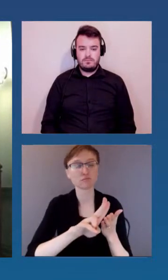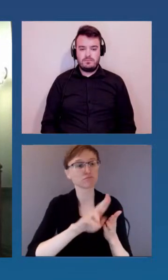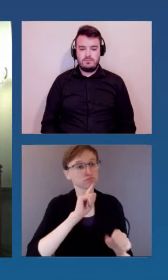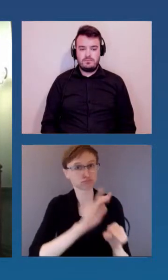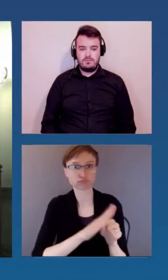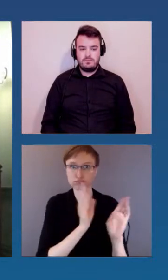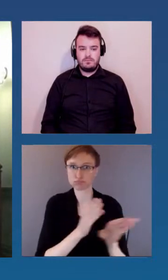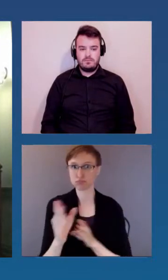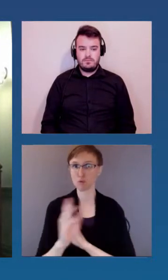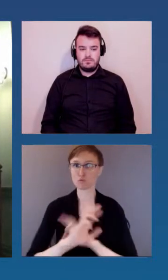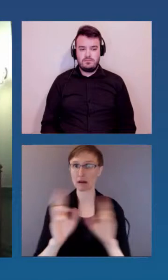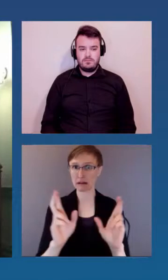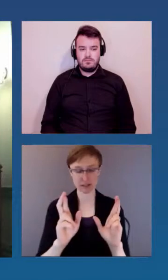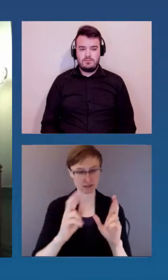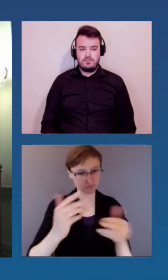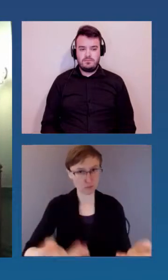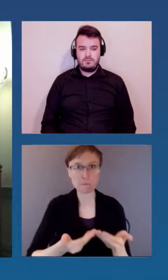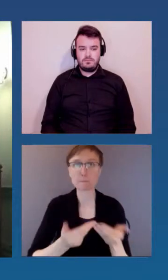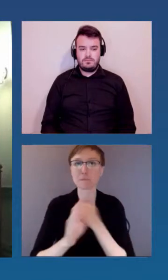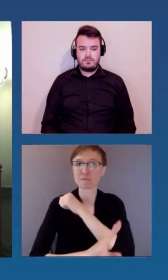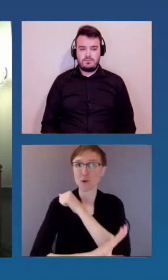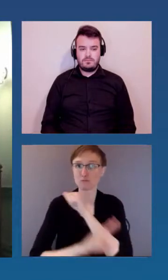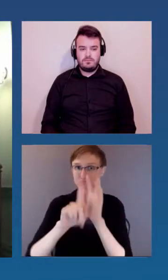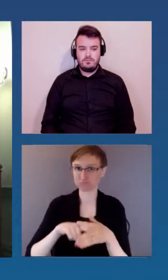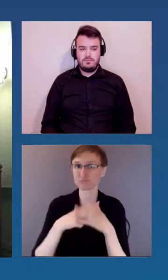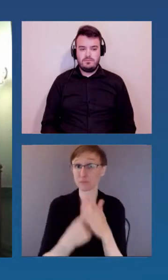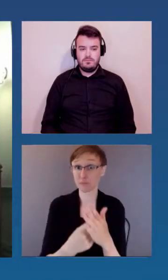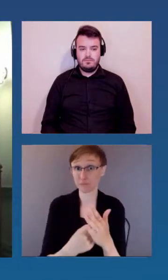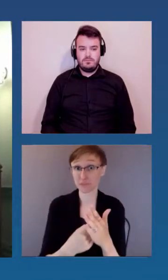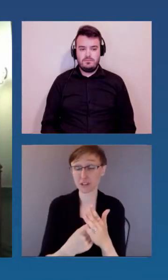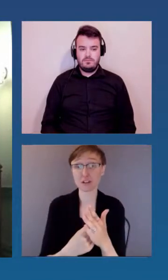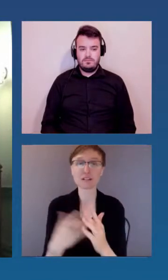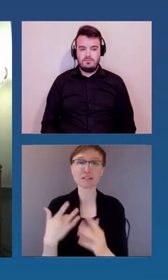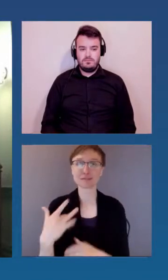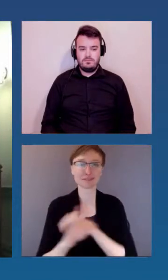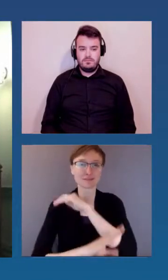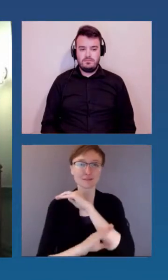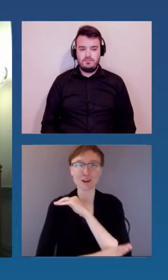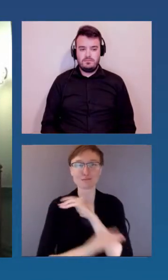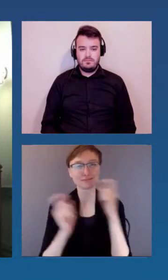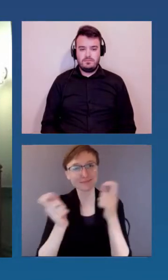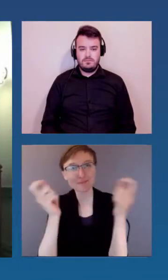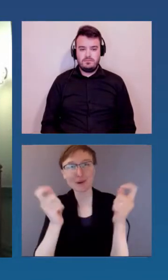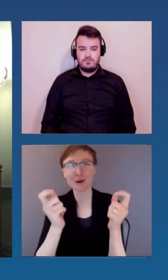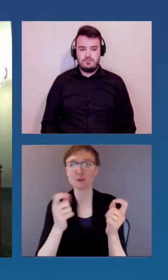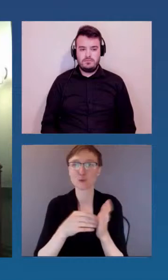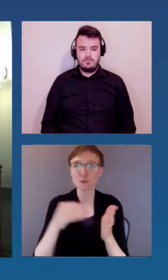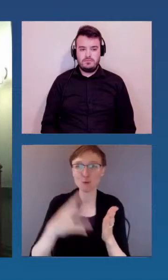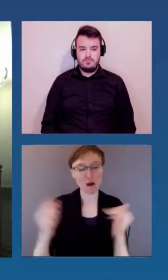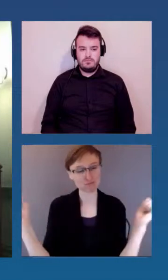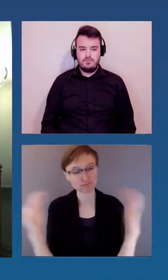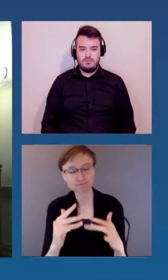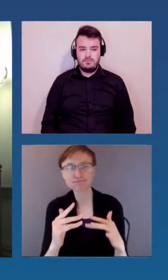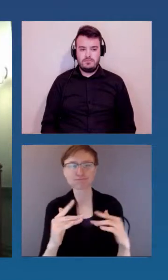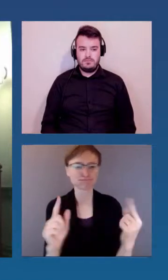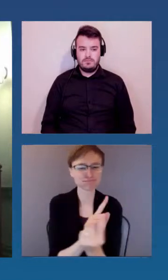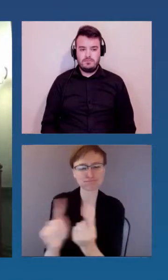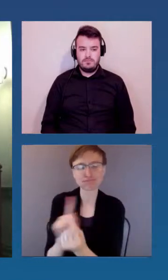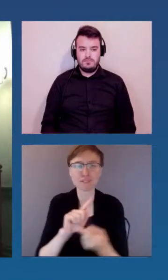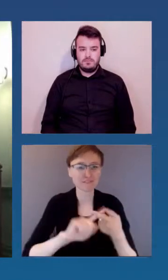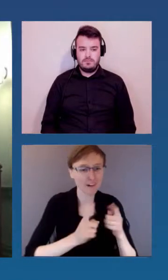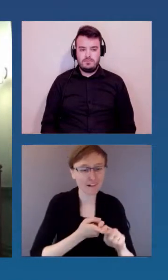semester. This is typically a celebratory time for students making new friends and seeing old ones.